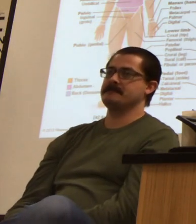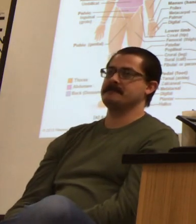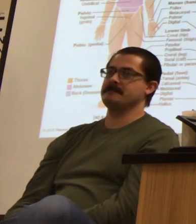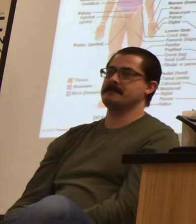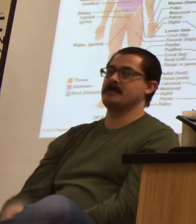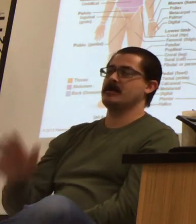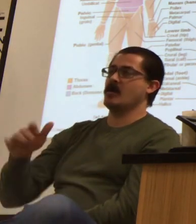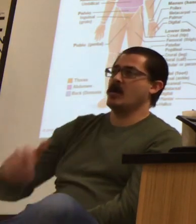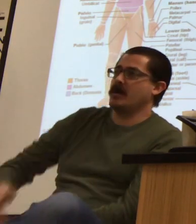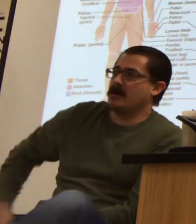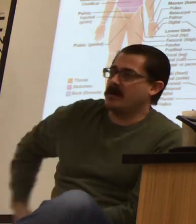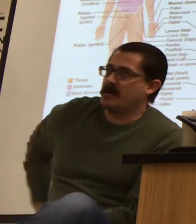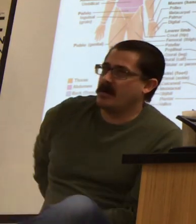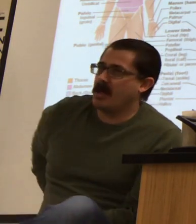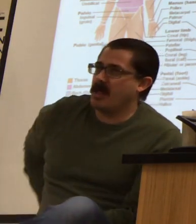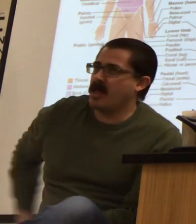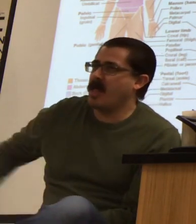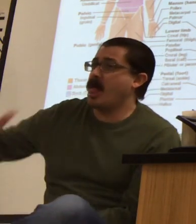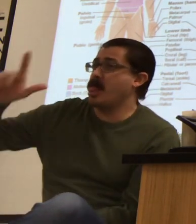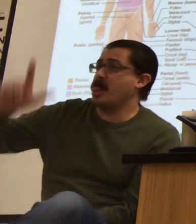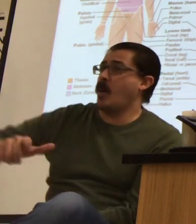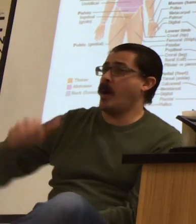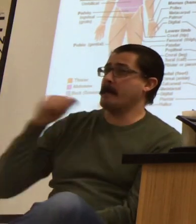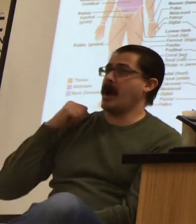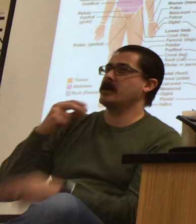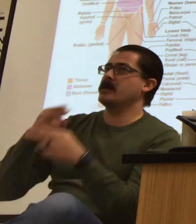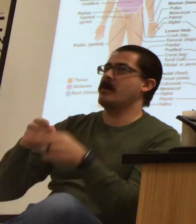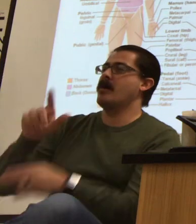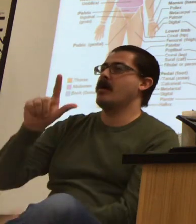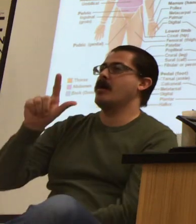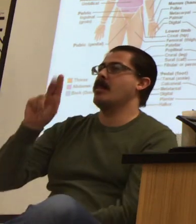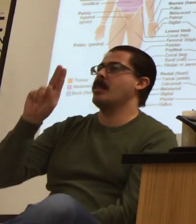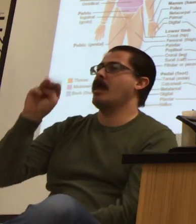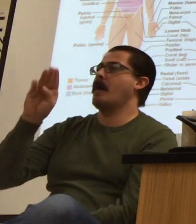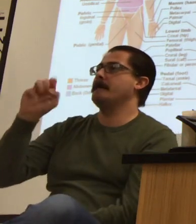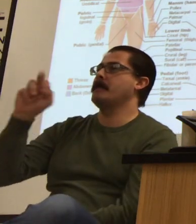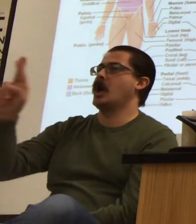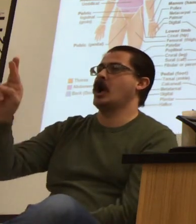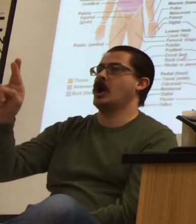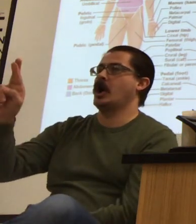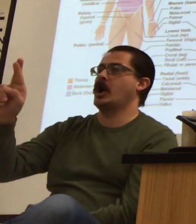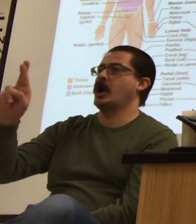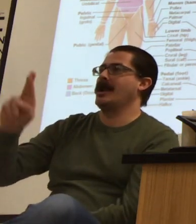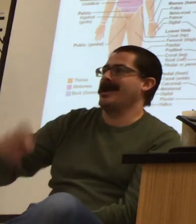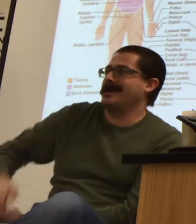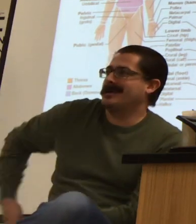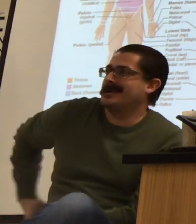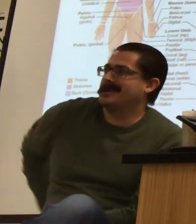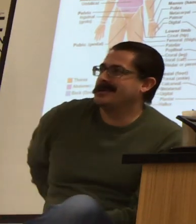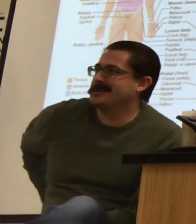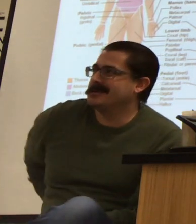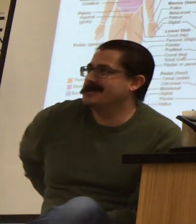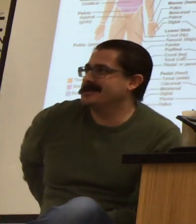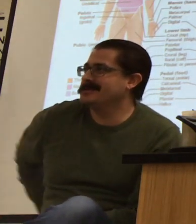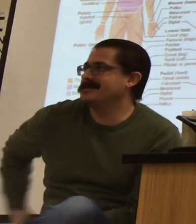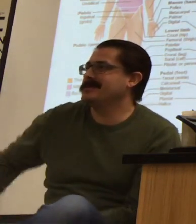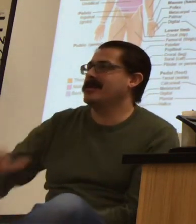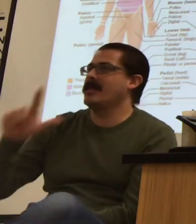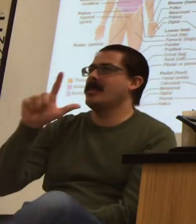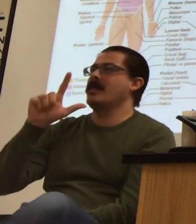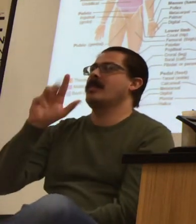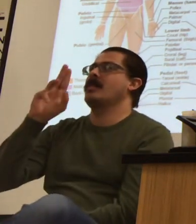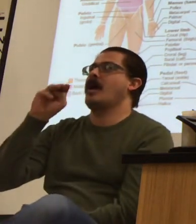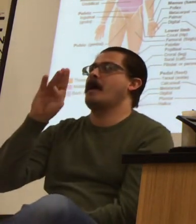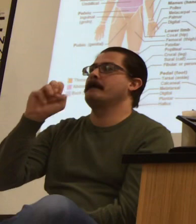Your lower back is called lumbar. These two, think of it as the small of your back. Okay,